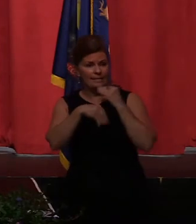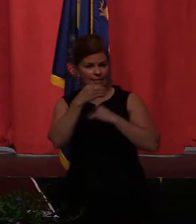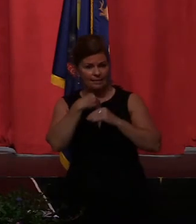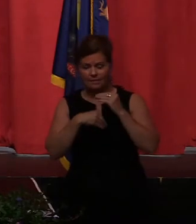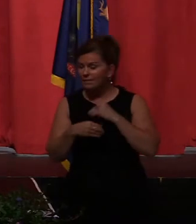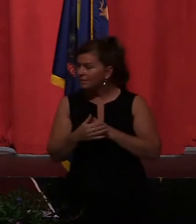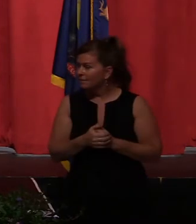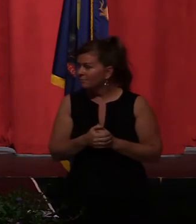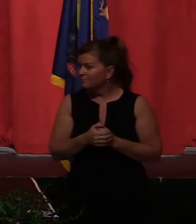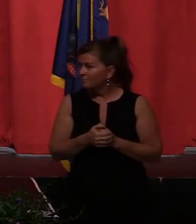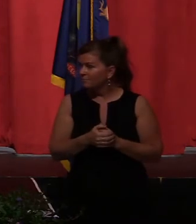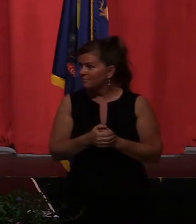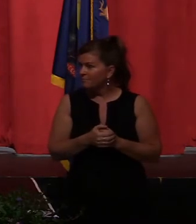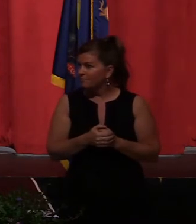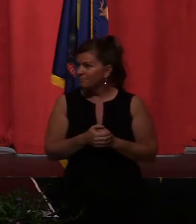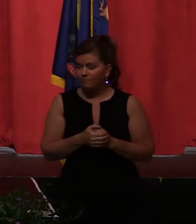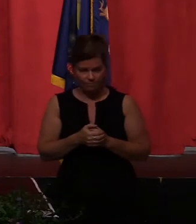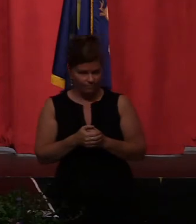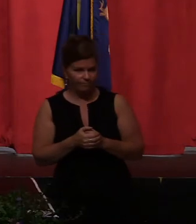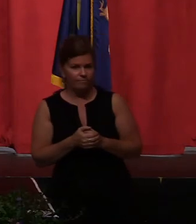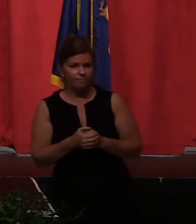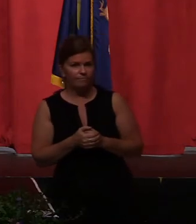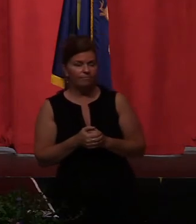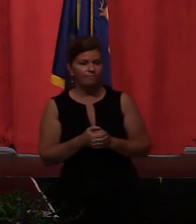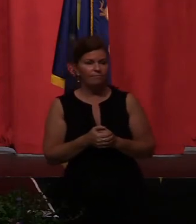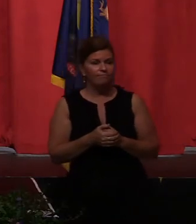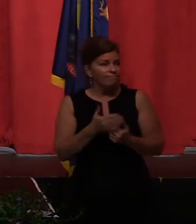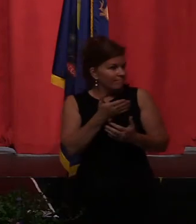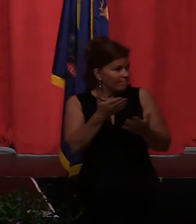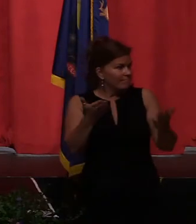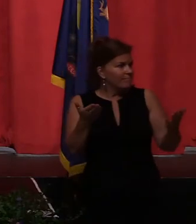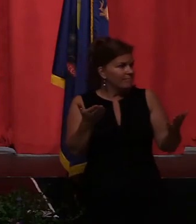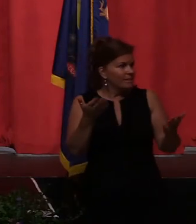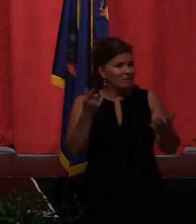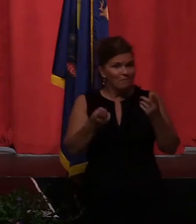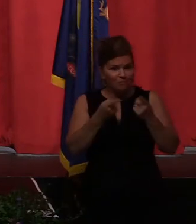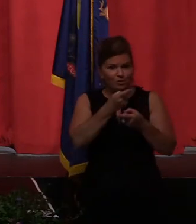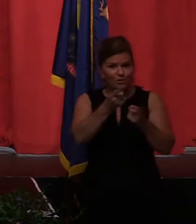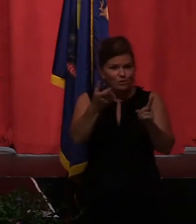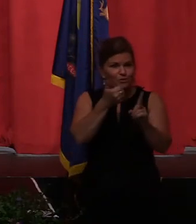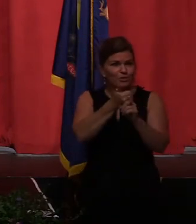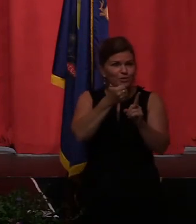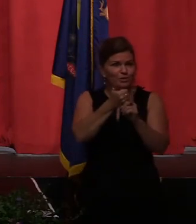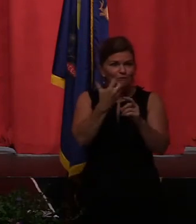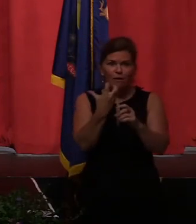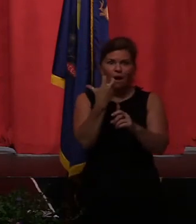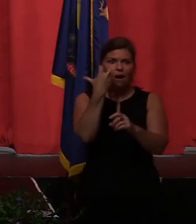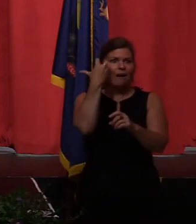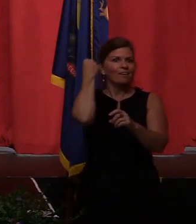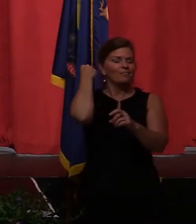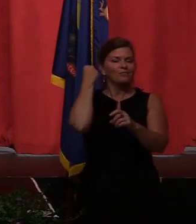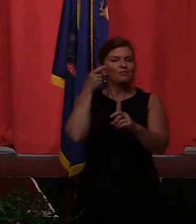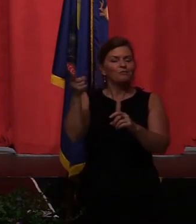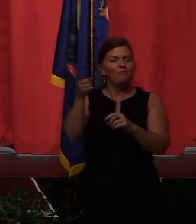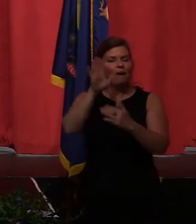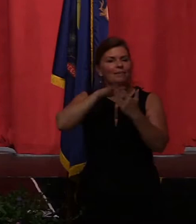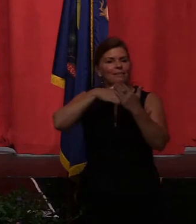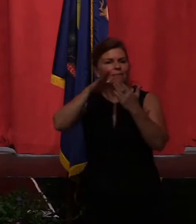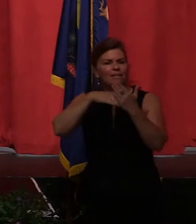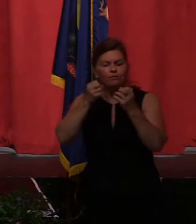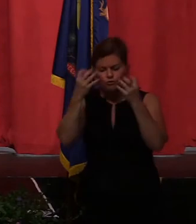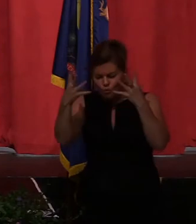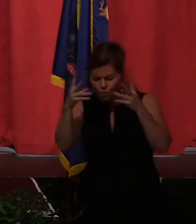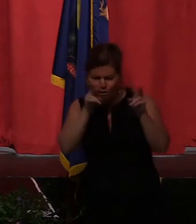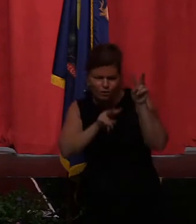It has been said that you can be consumed by this painting, as there is so much to find in